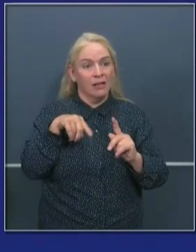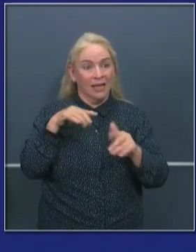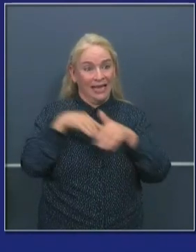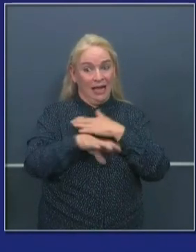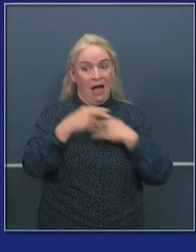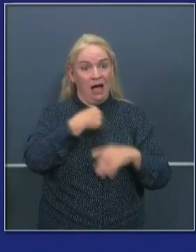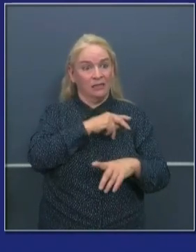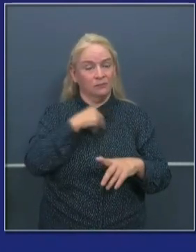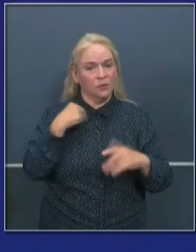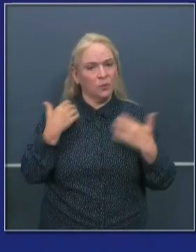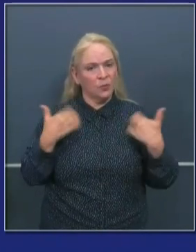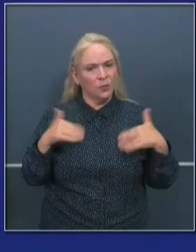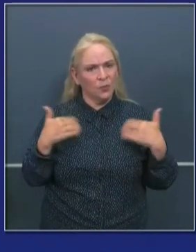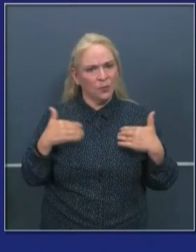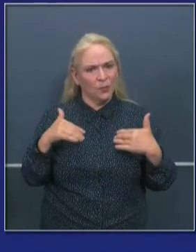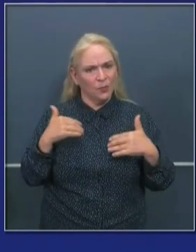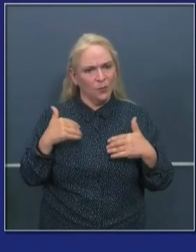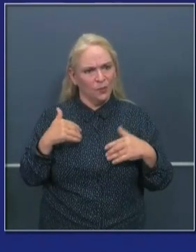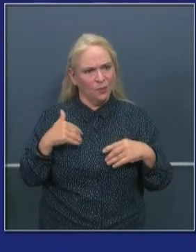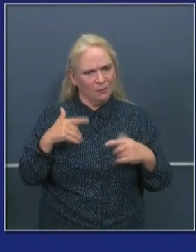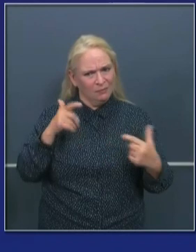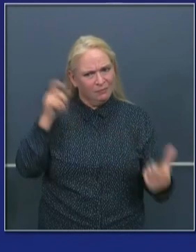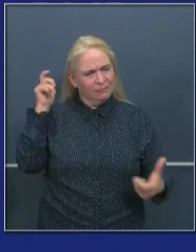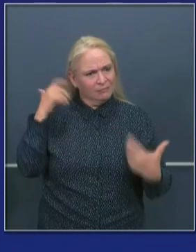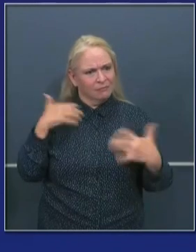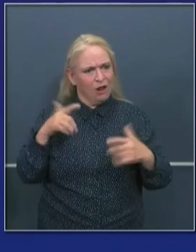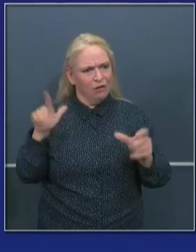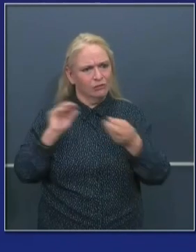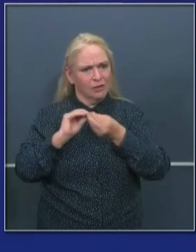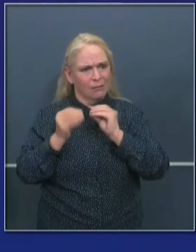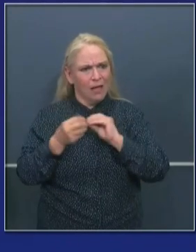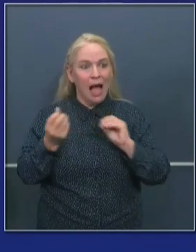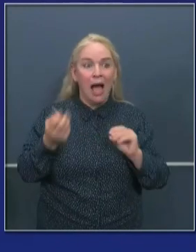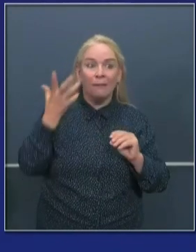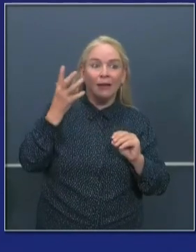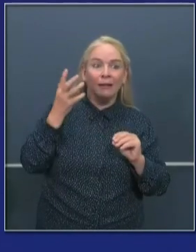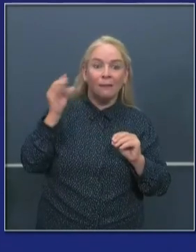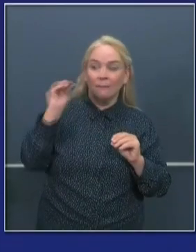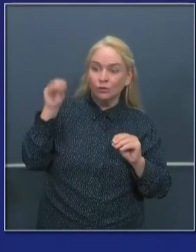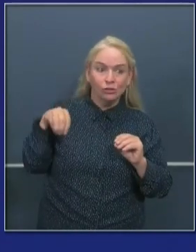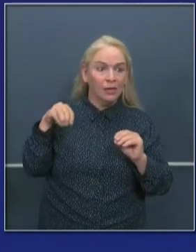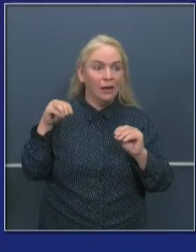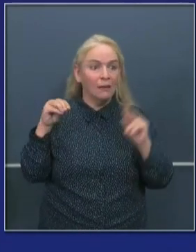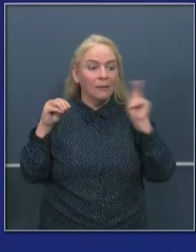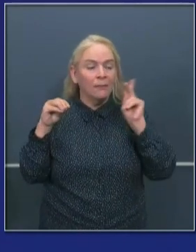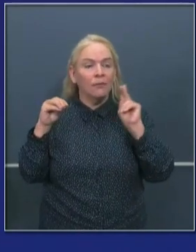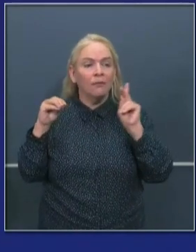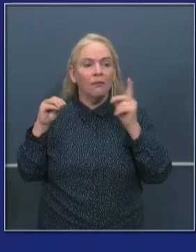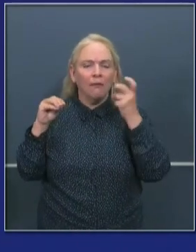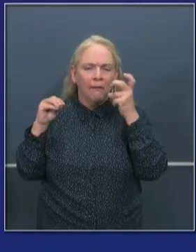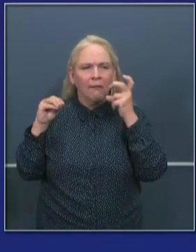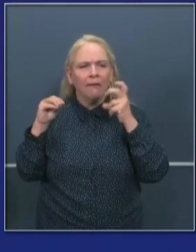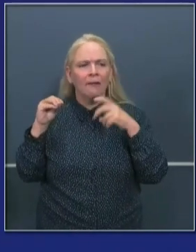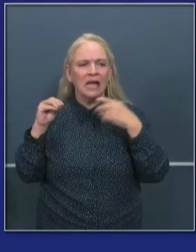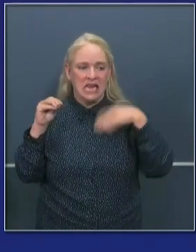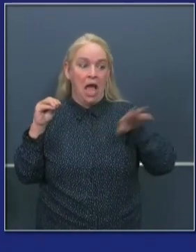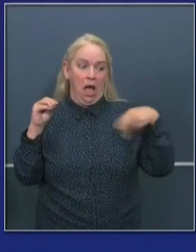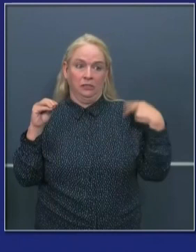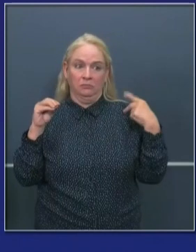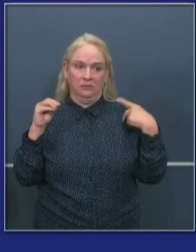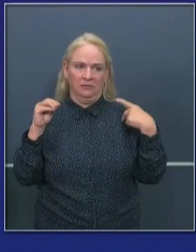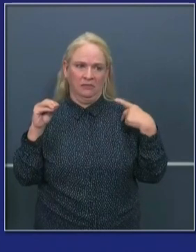system beds. The total number of people, patients admitted overall is 46,035.